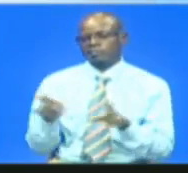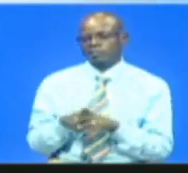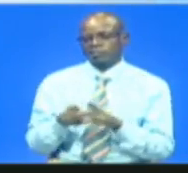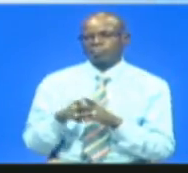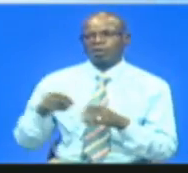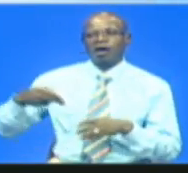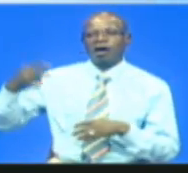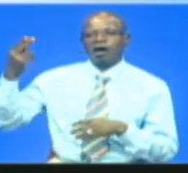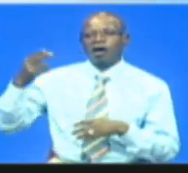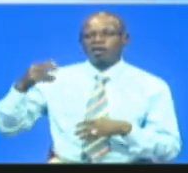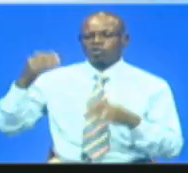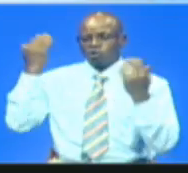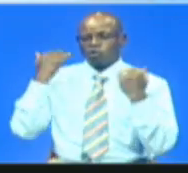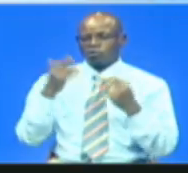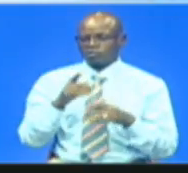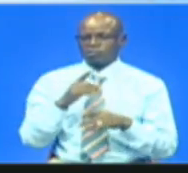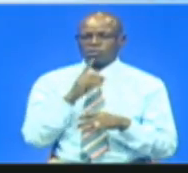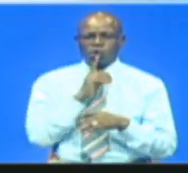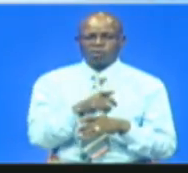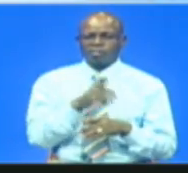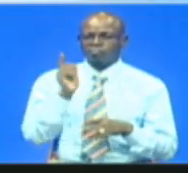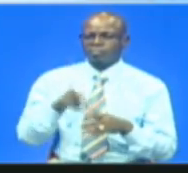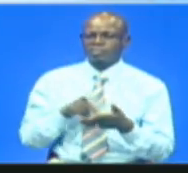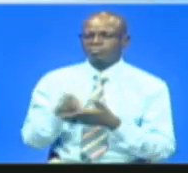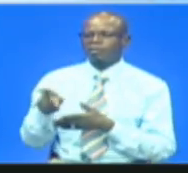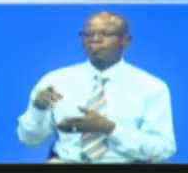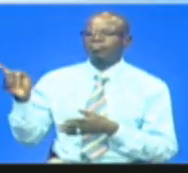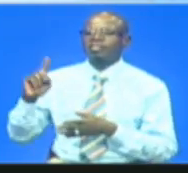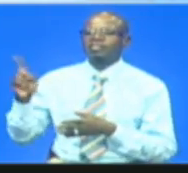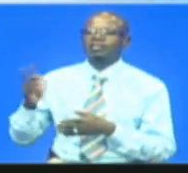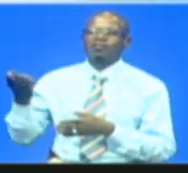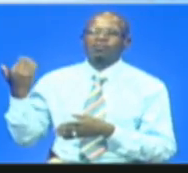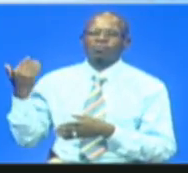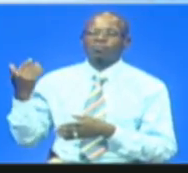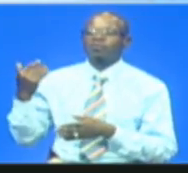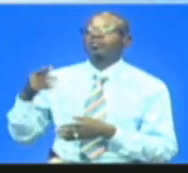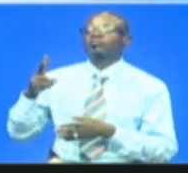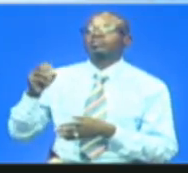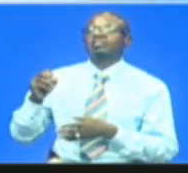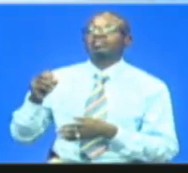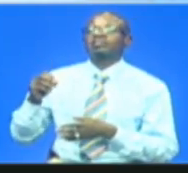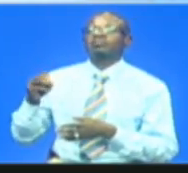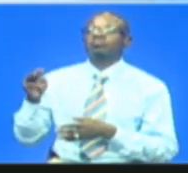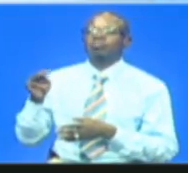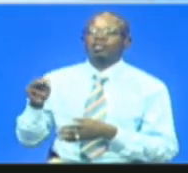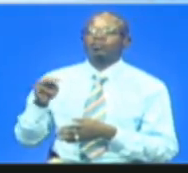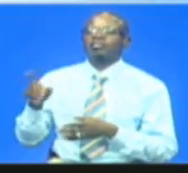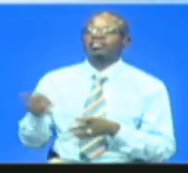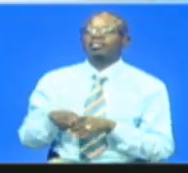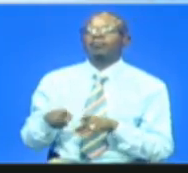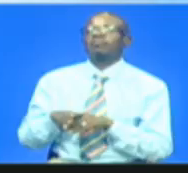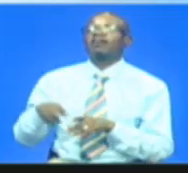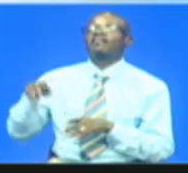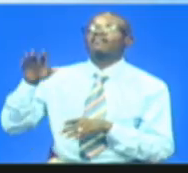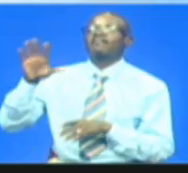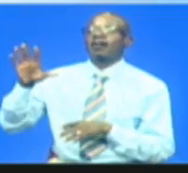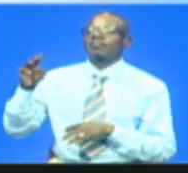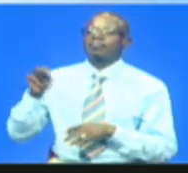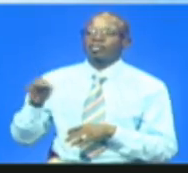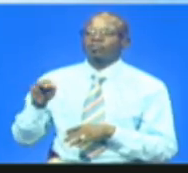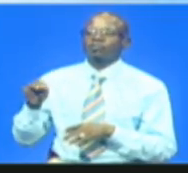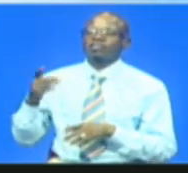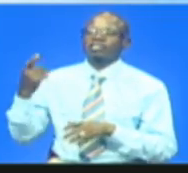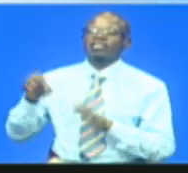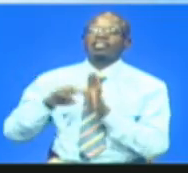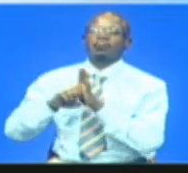minister 20 million shillings in general damages, 5 million shillings in exemplary damages, and 2